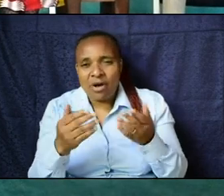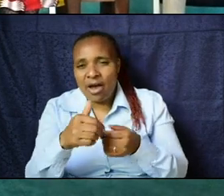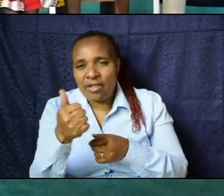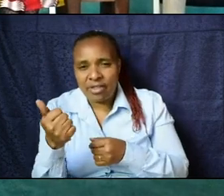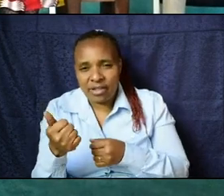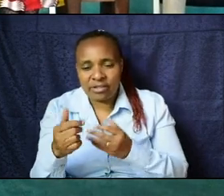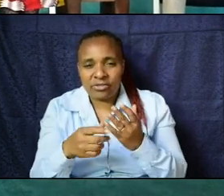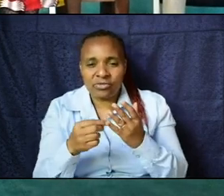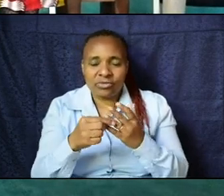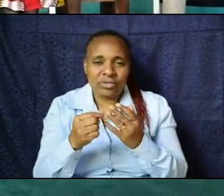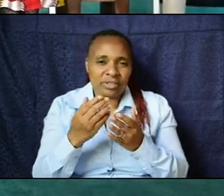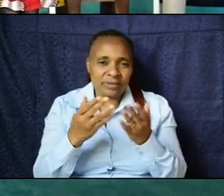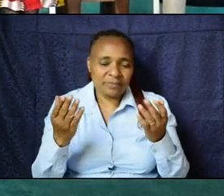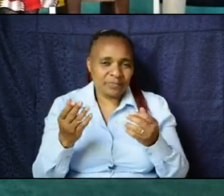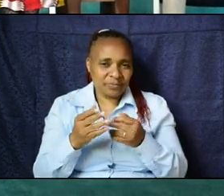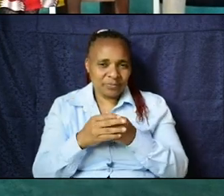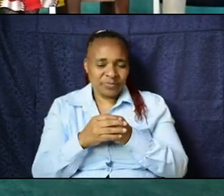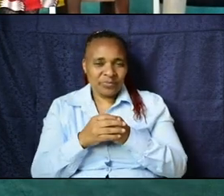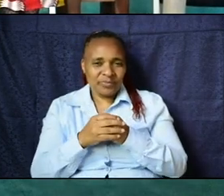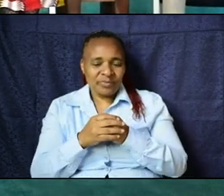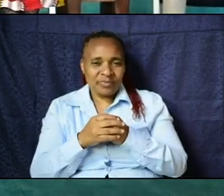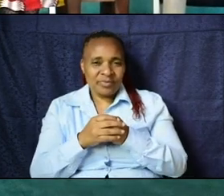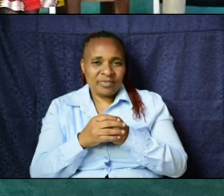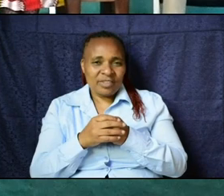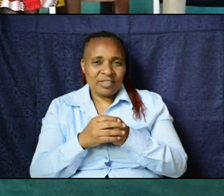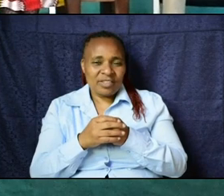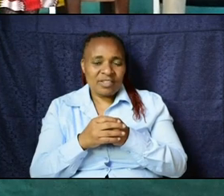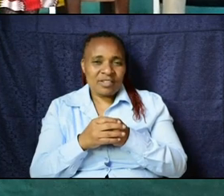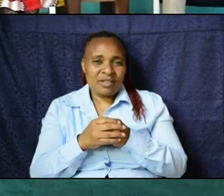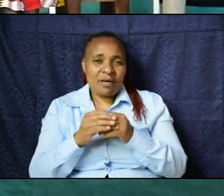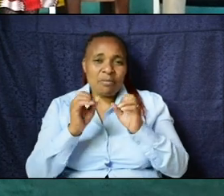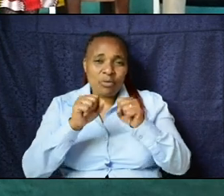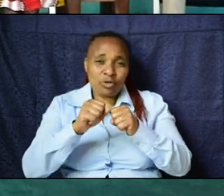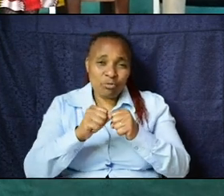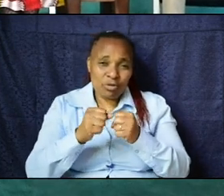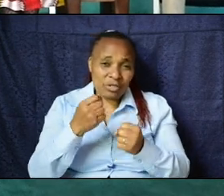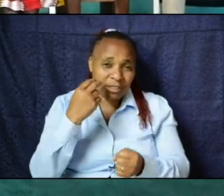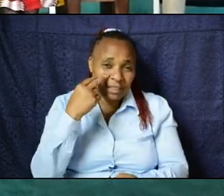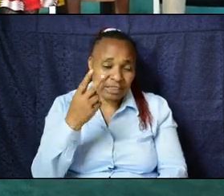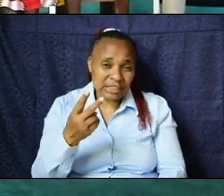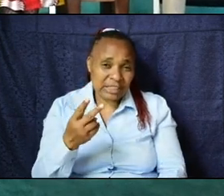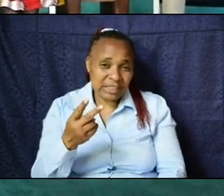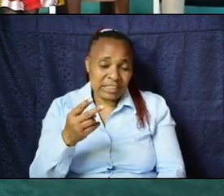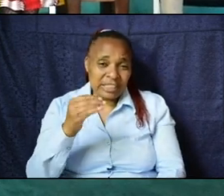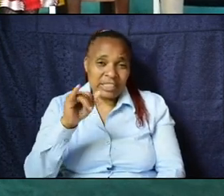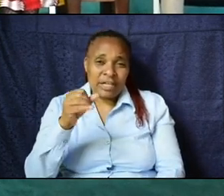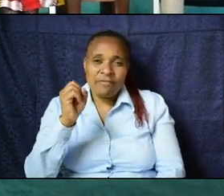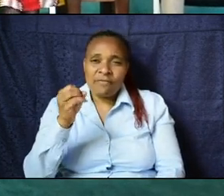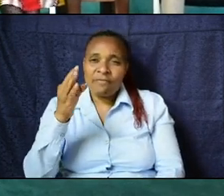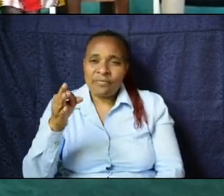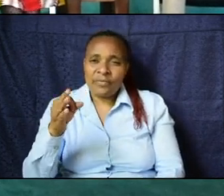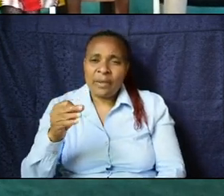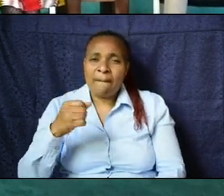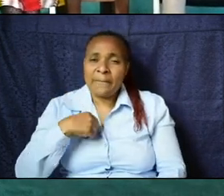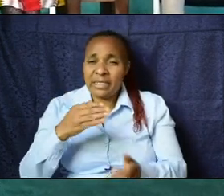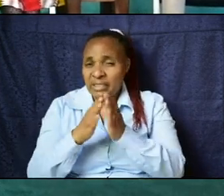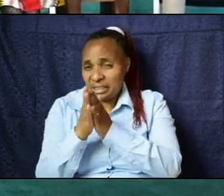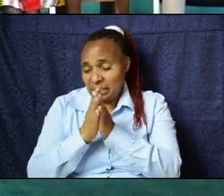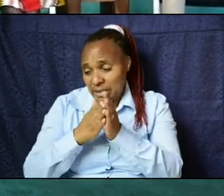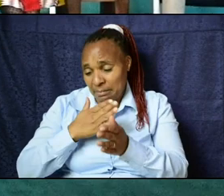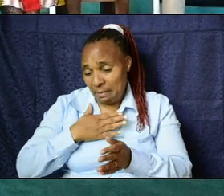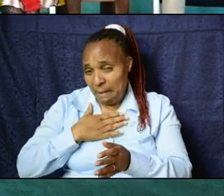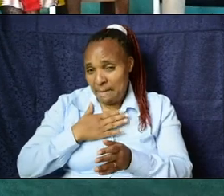choose someone. Okay, so Chamegok, what do you think? Interesting question. From my side, I